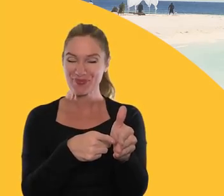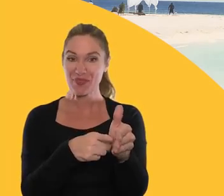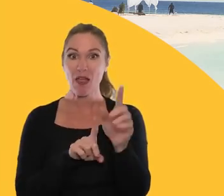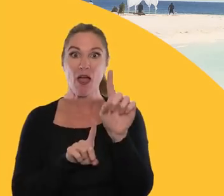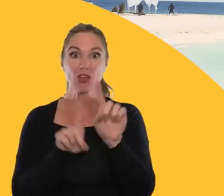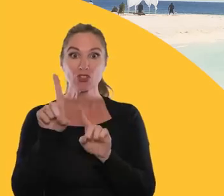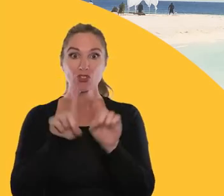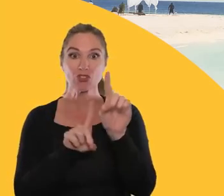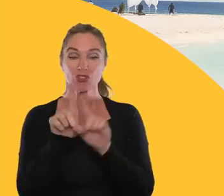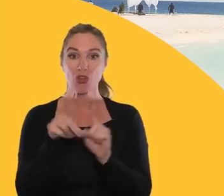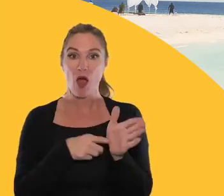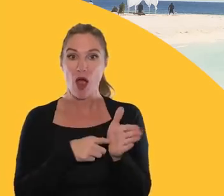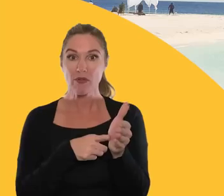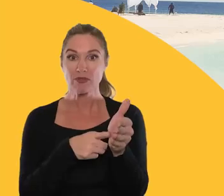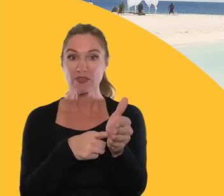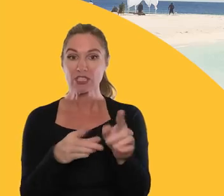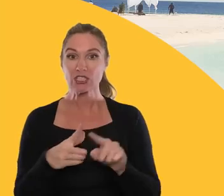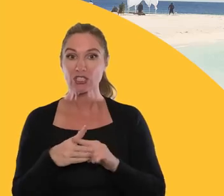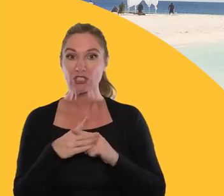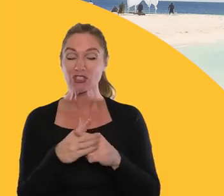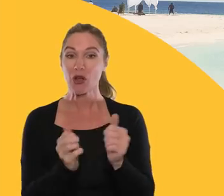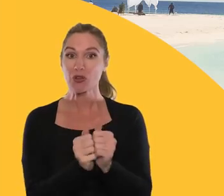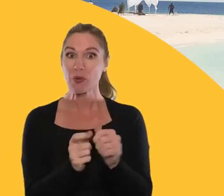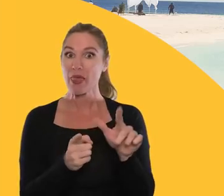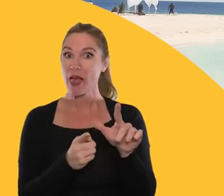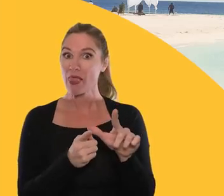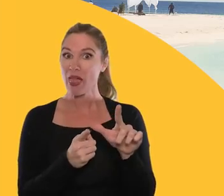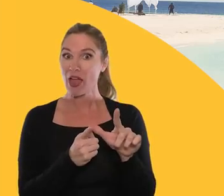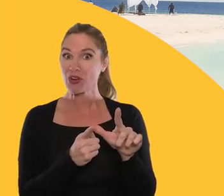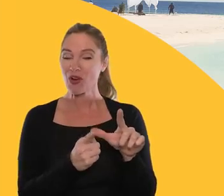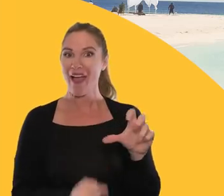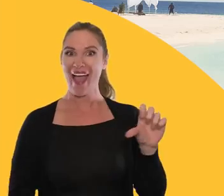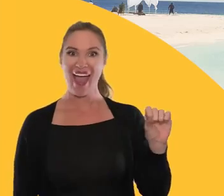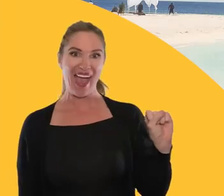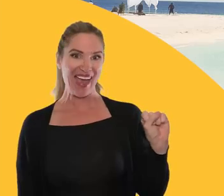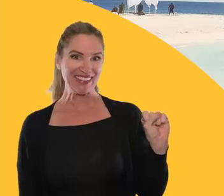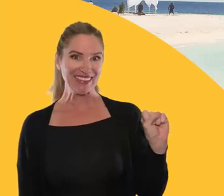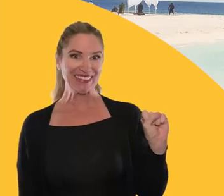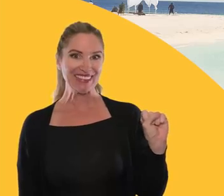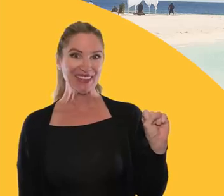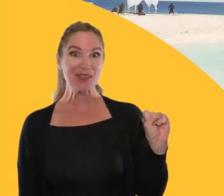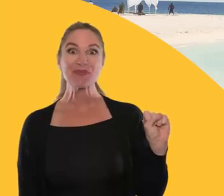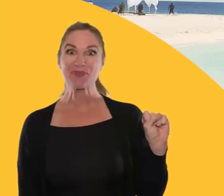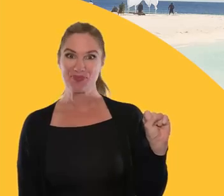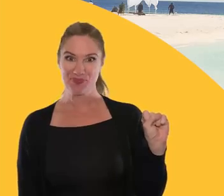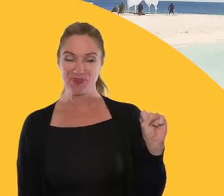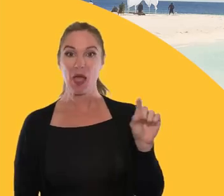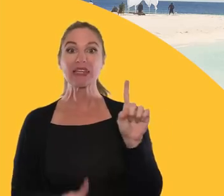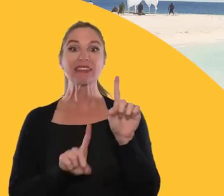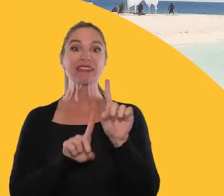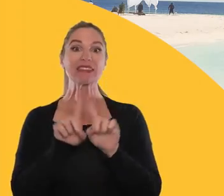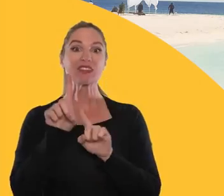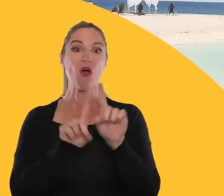Starfish! Starfish starts with the letter S.